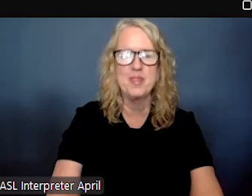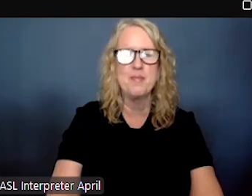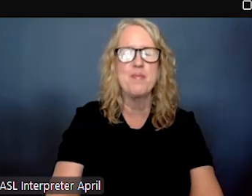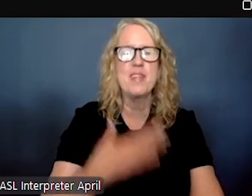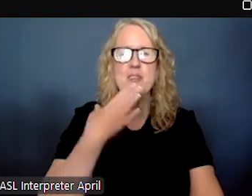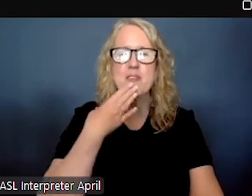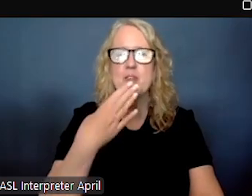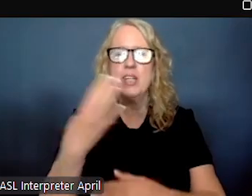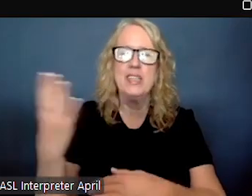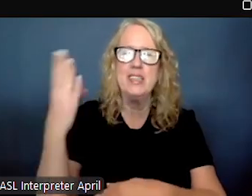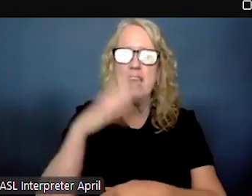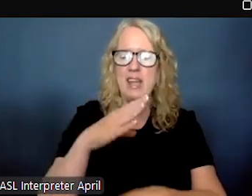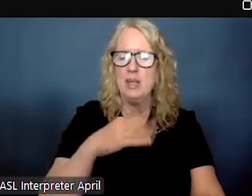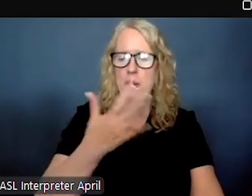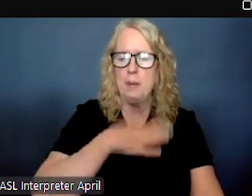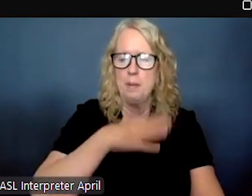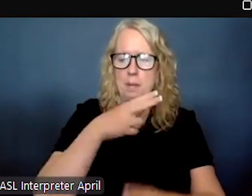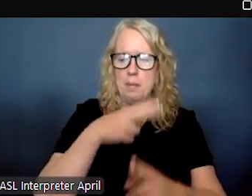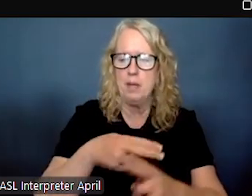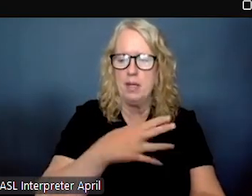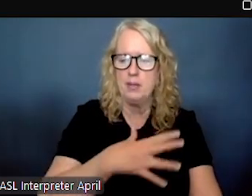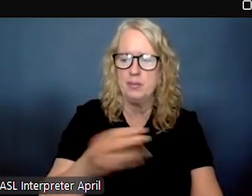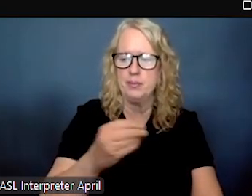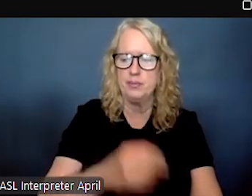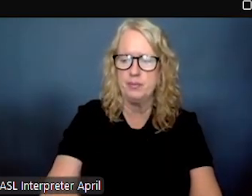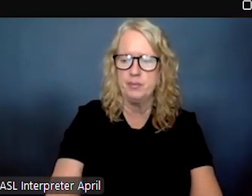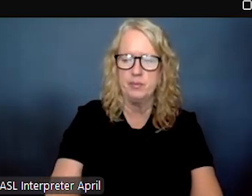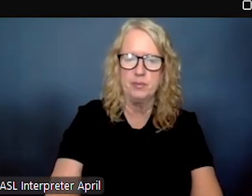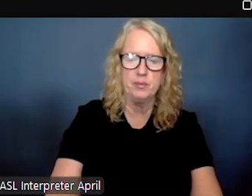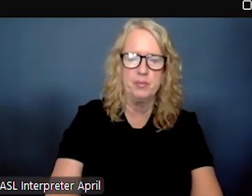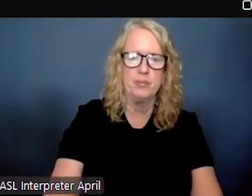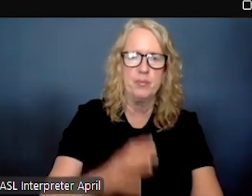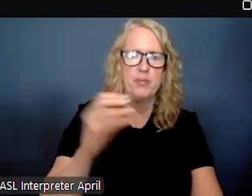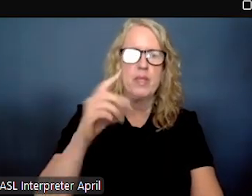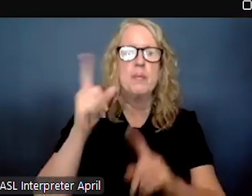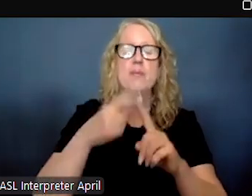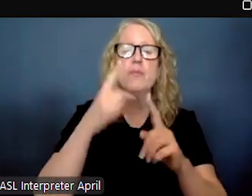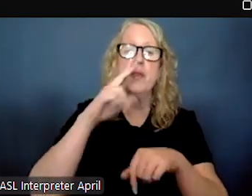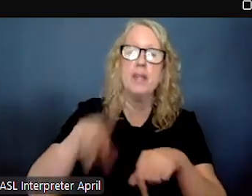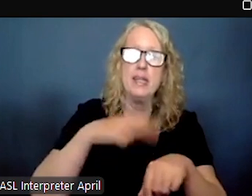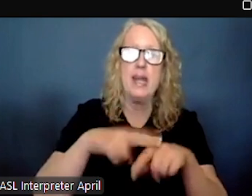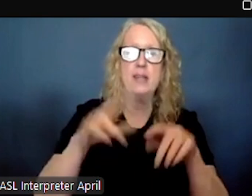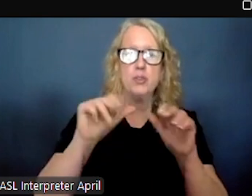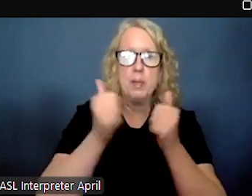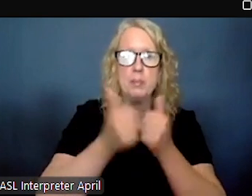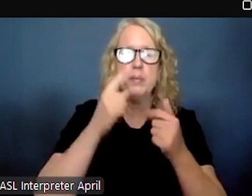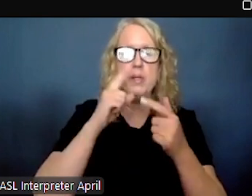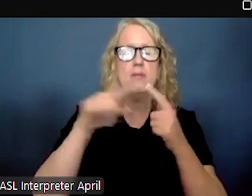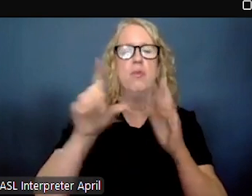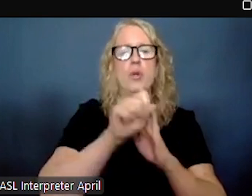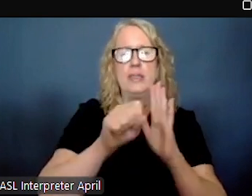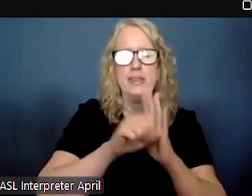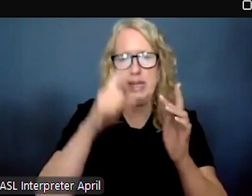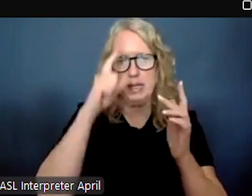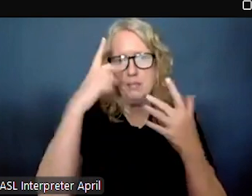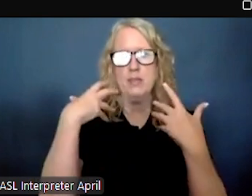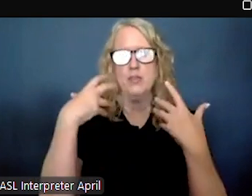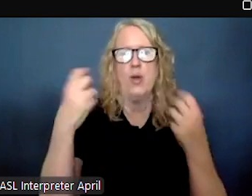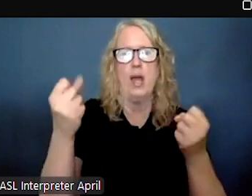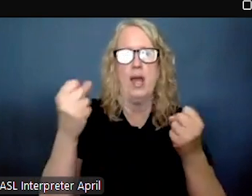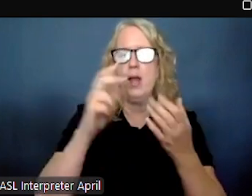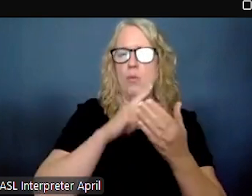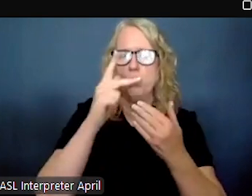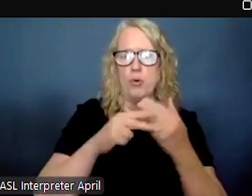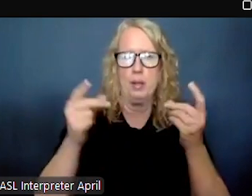Good day. My name is Megan Haupt. I'm the Chief of Staff for the National Association of State Mental Health Program Directors.